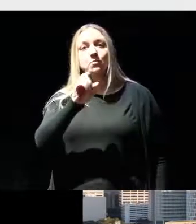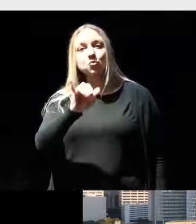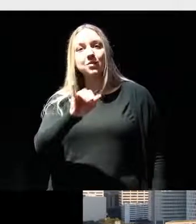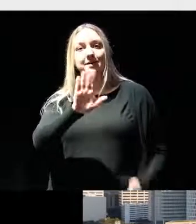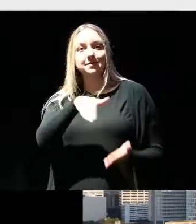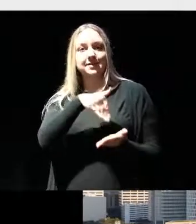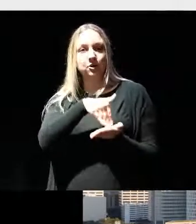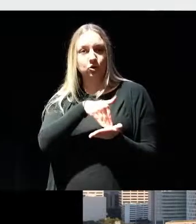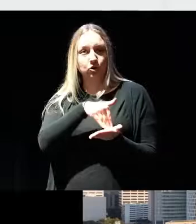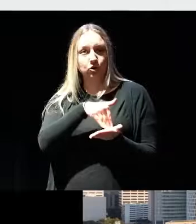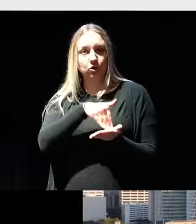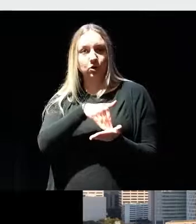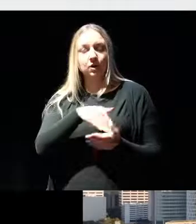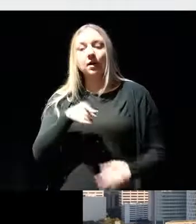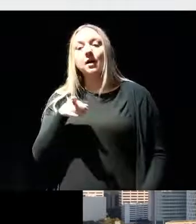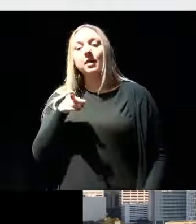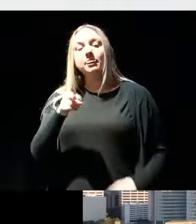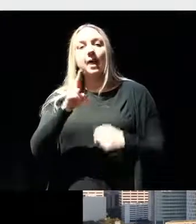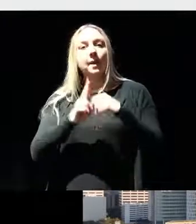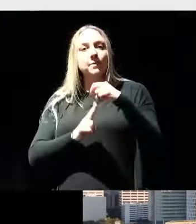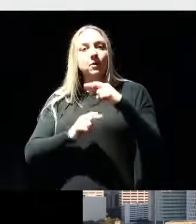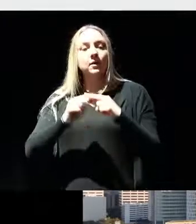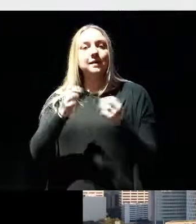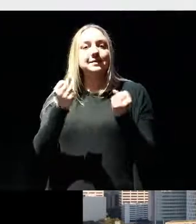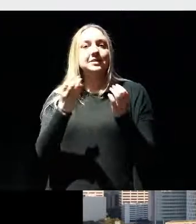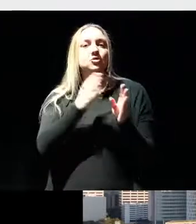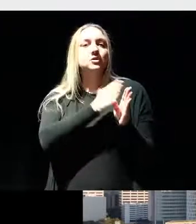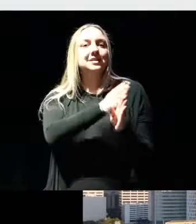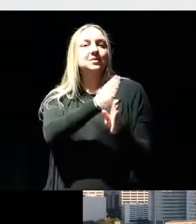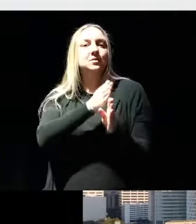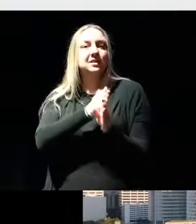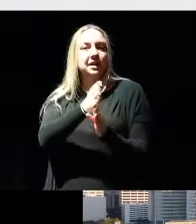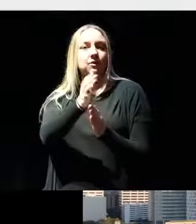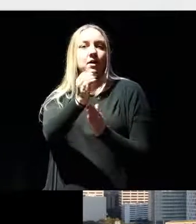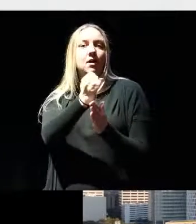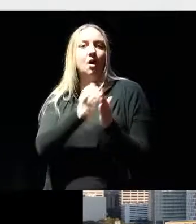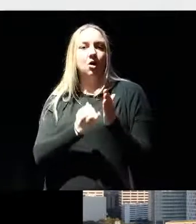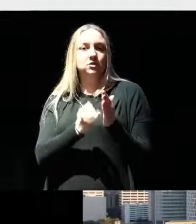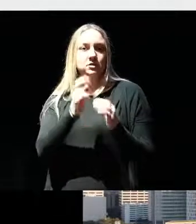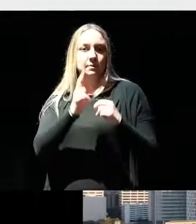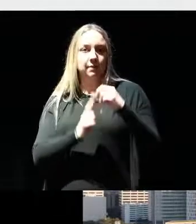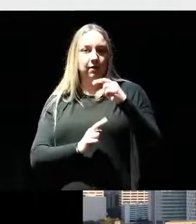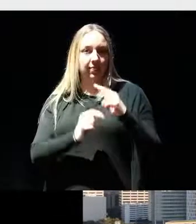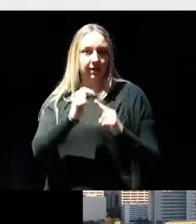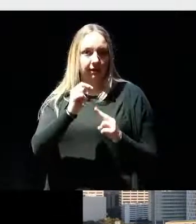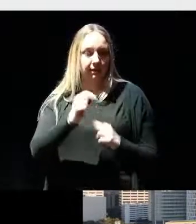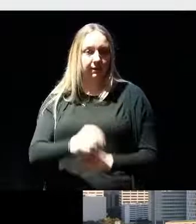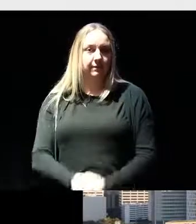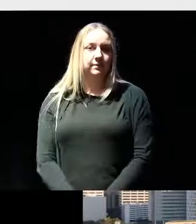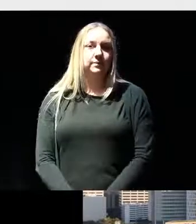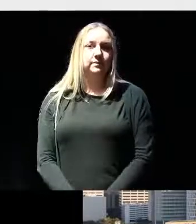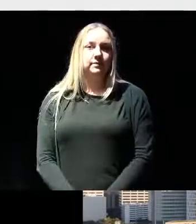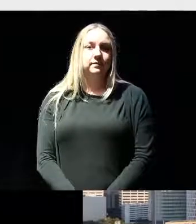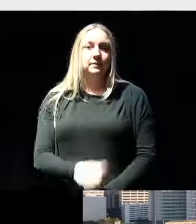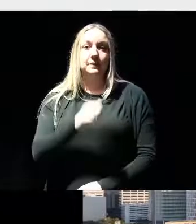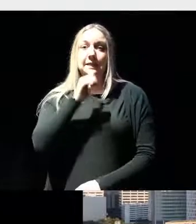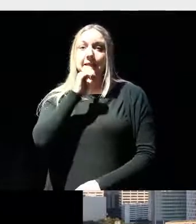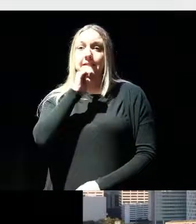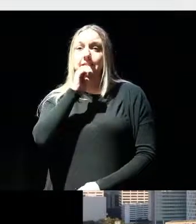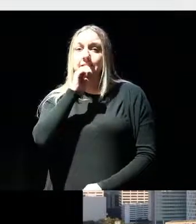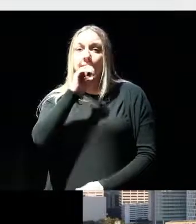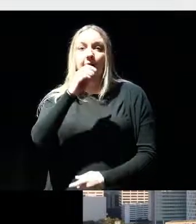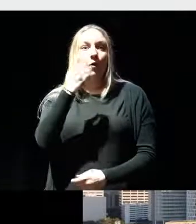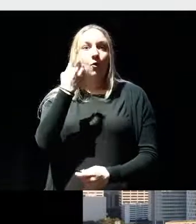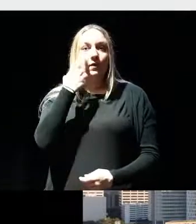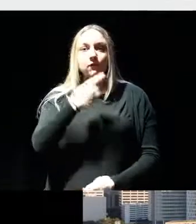It is a interdisciplinary arts building, fundamentally. It's not connected to any one department.